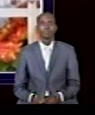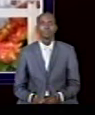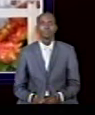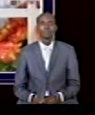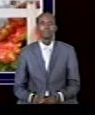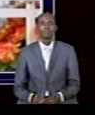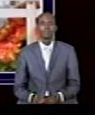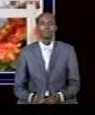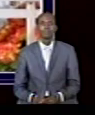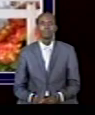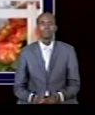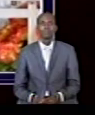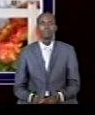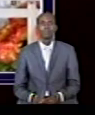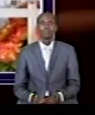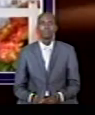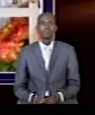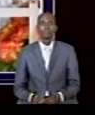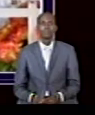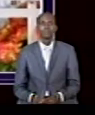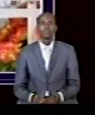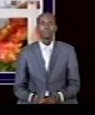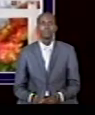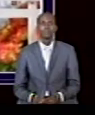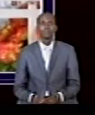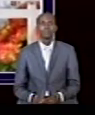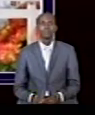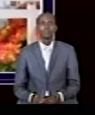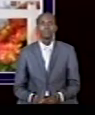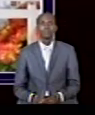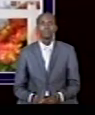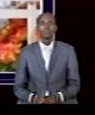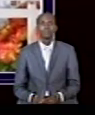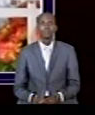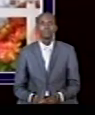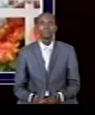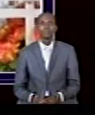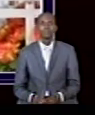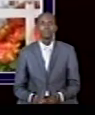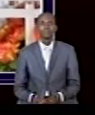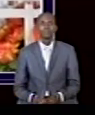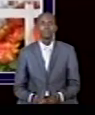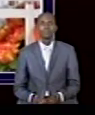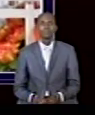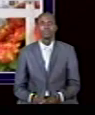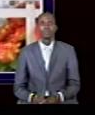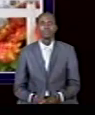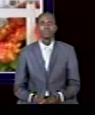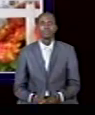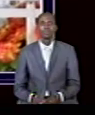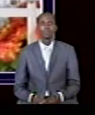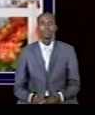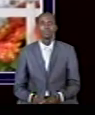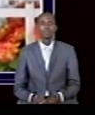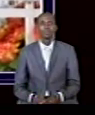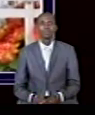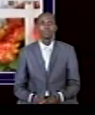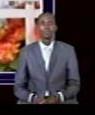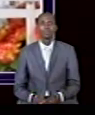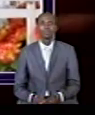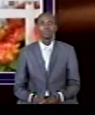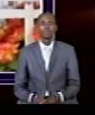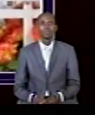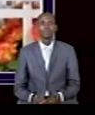mbiaka kanan tie, man sung tie. Amen ke kanan danda. Nyong ke wofok. Amin ke baka, nge kanan nagi